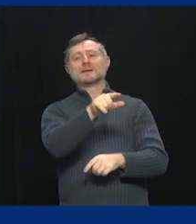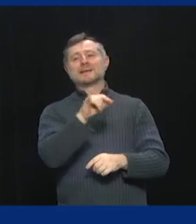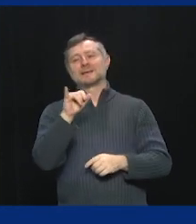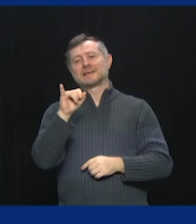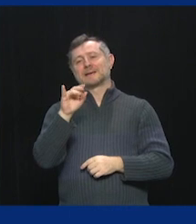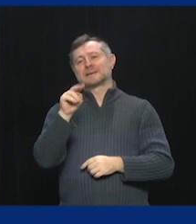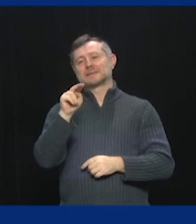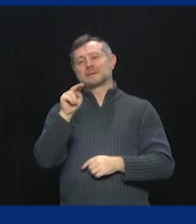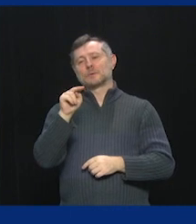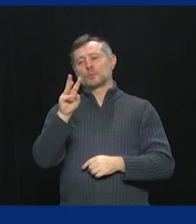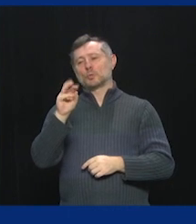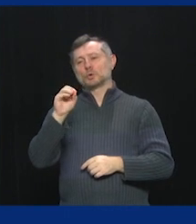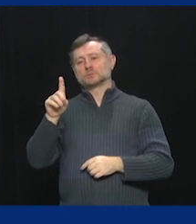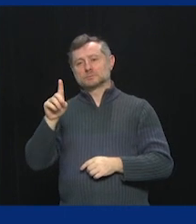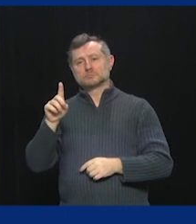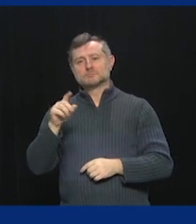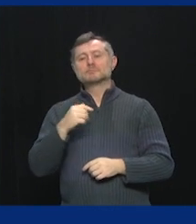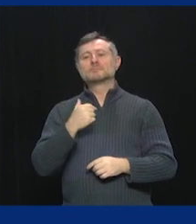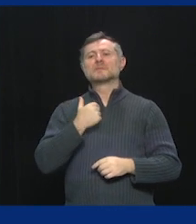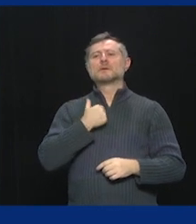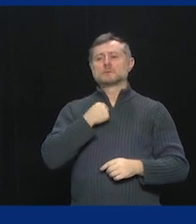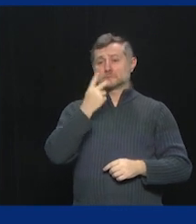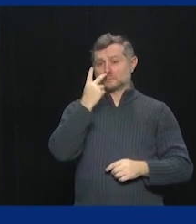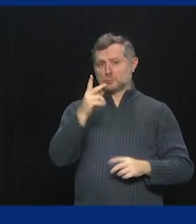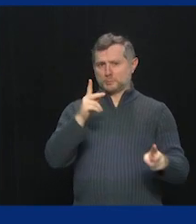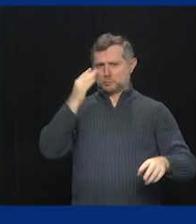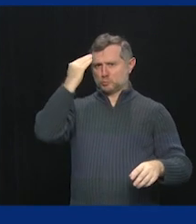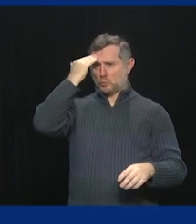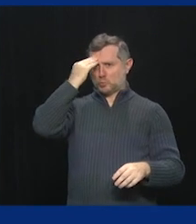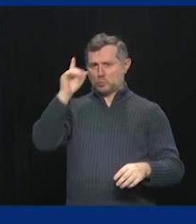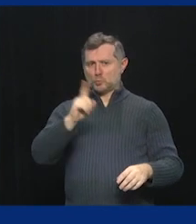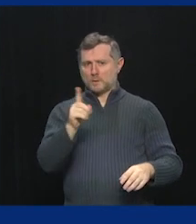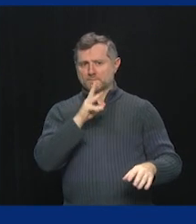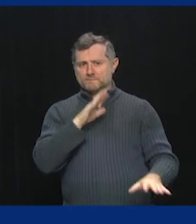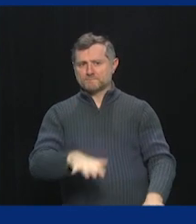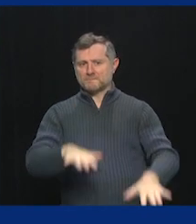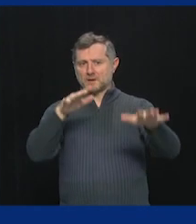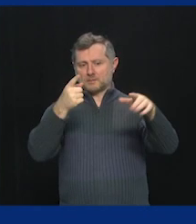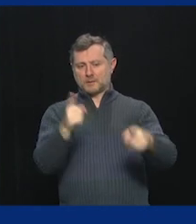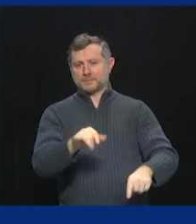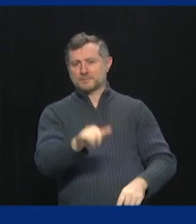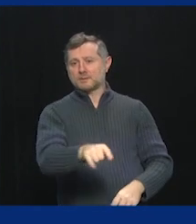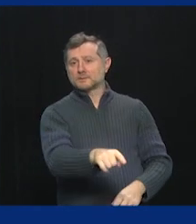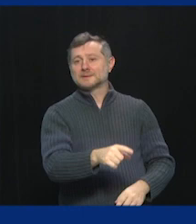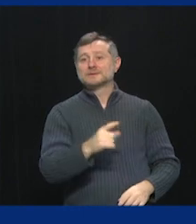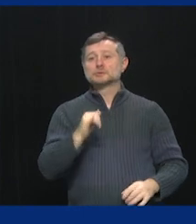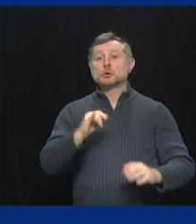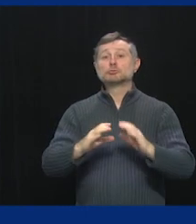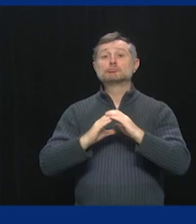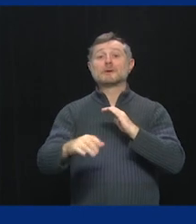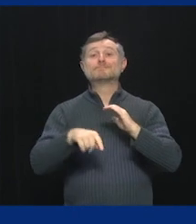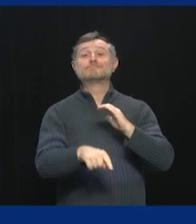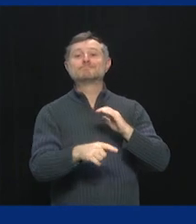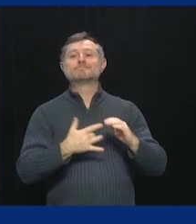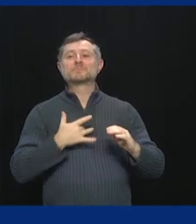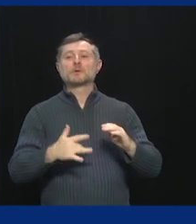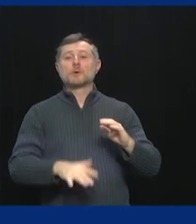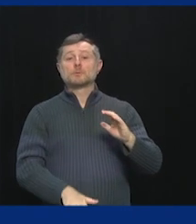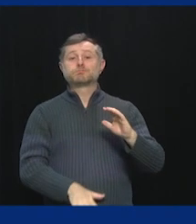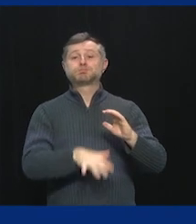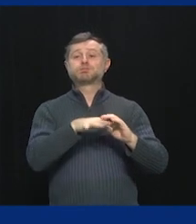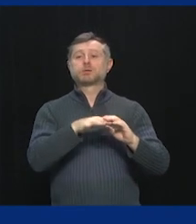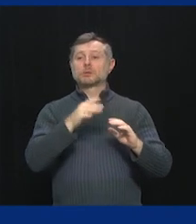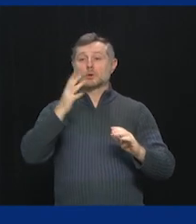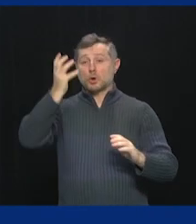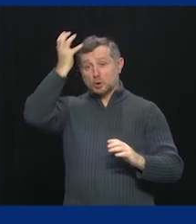officials know where the flooding will happen in an event. They know the drains that are not functioning. They know what happens when there's too much garbage